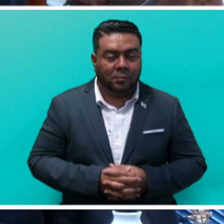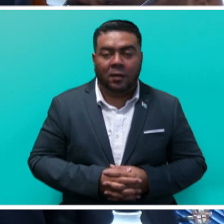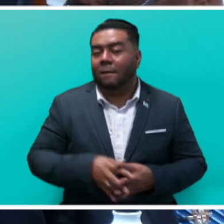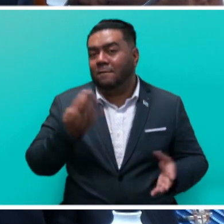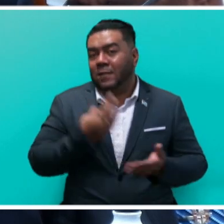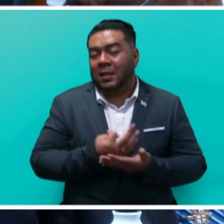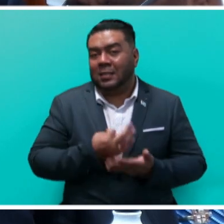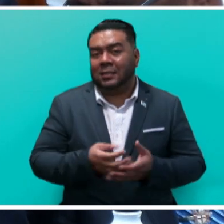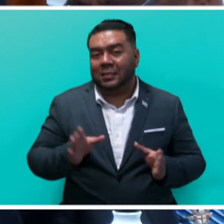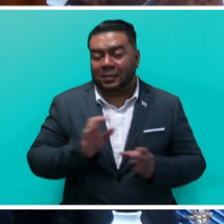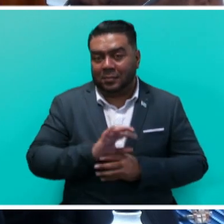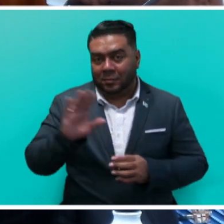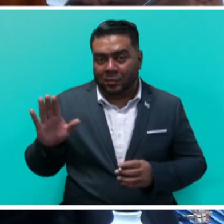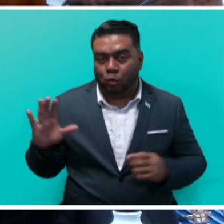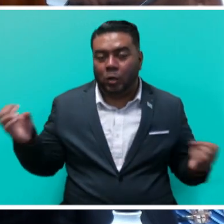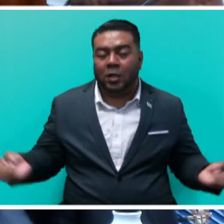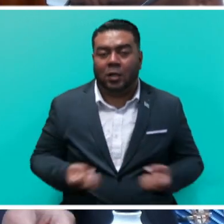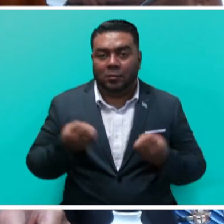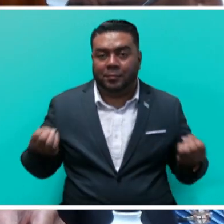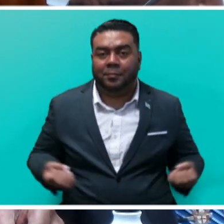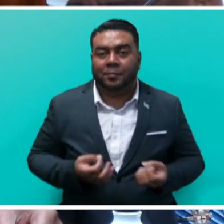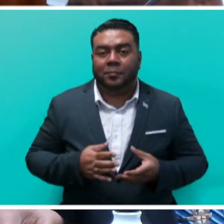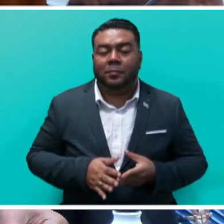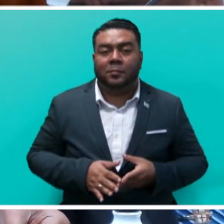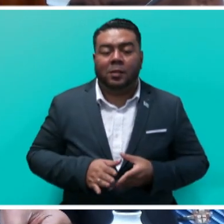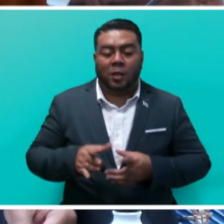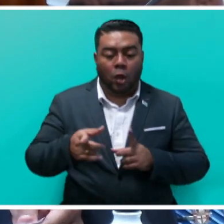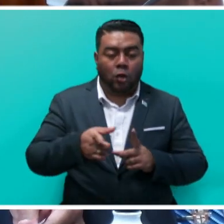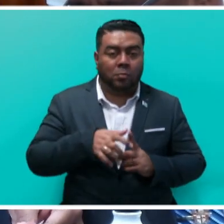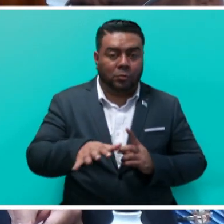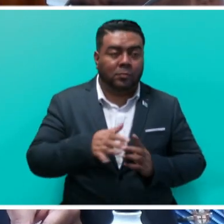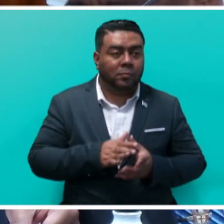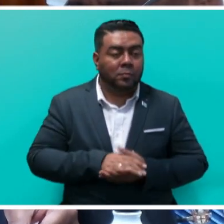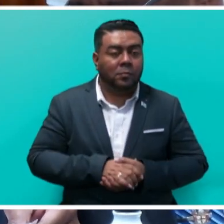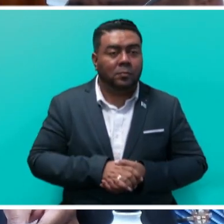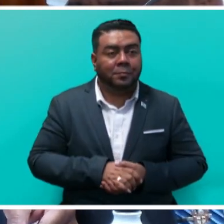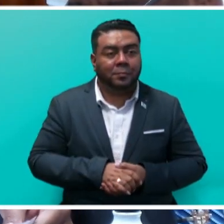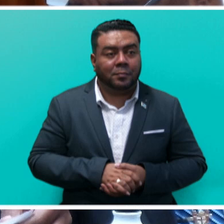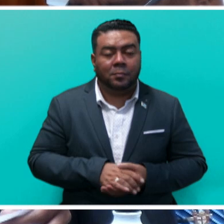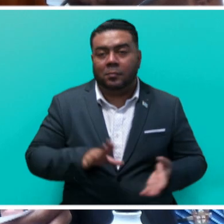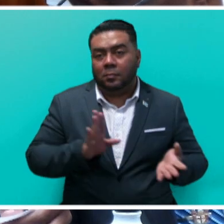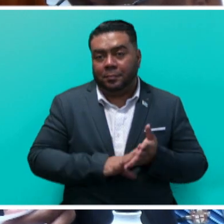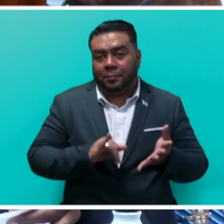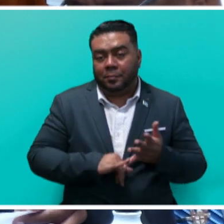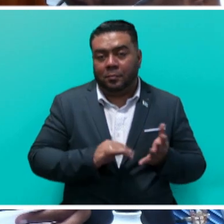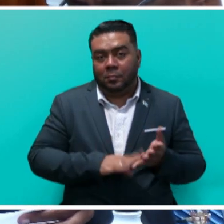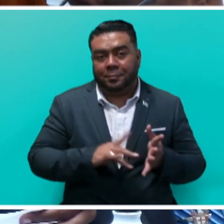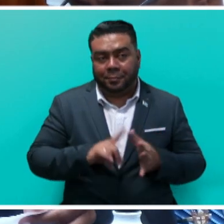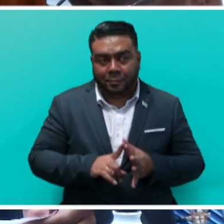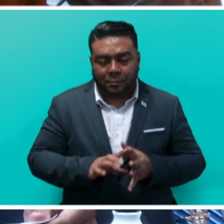finance companies, to encourage the adoption of these new products among MSMEs. The target is to